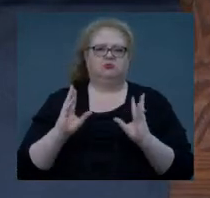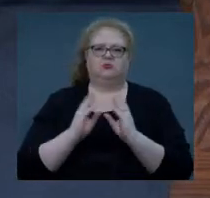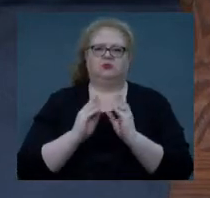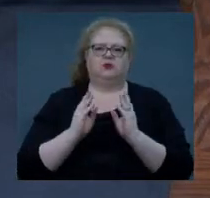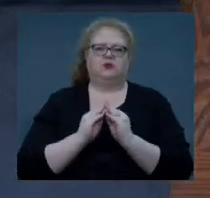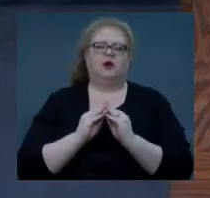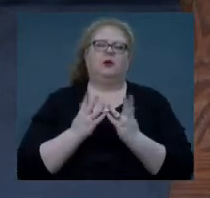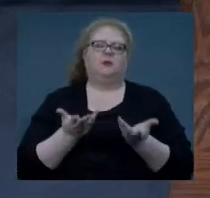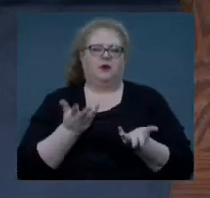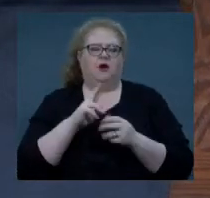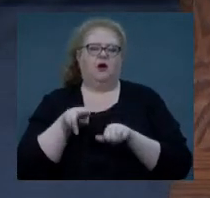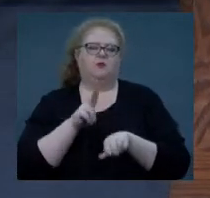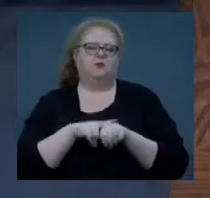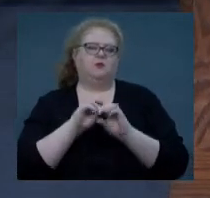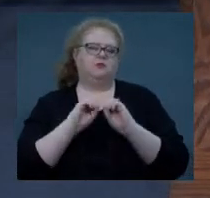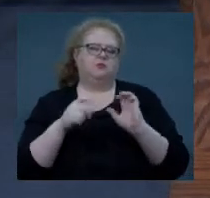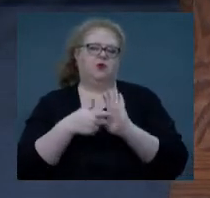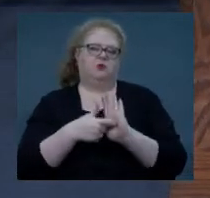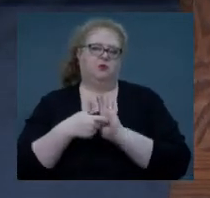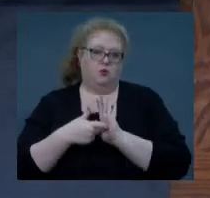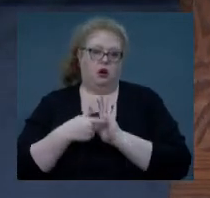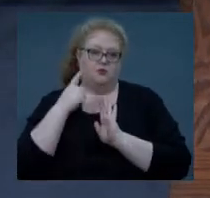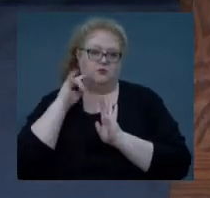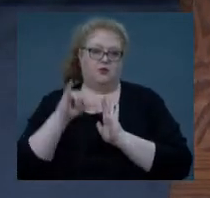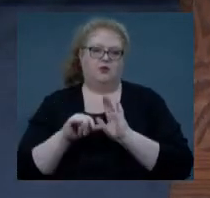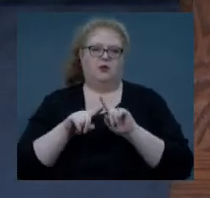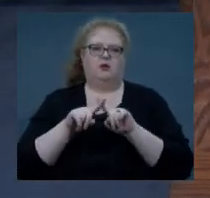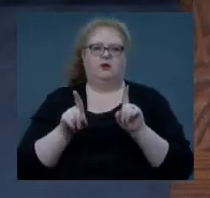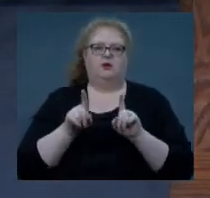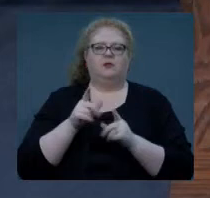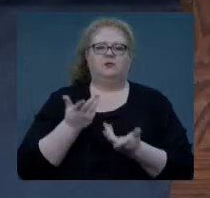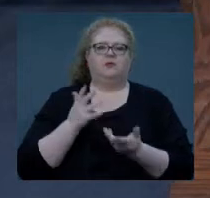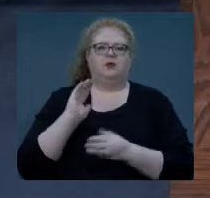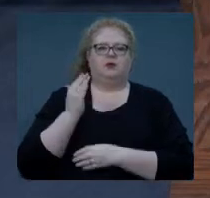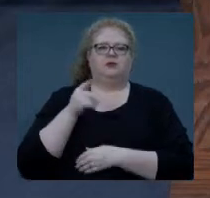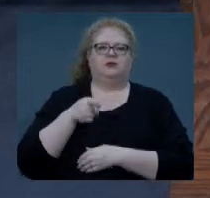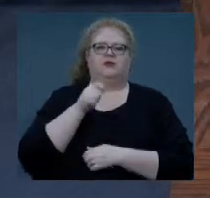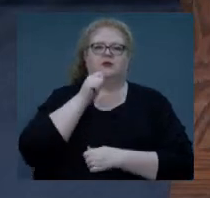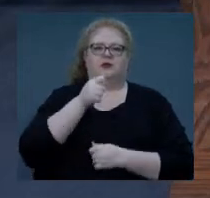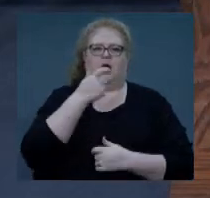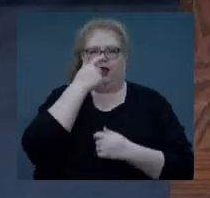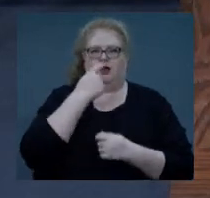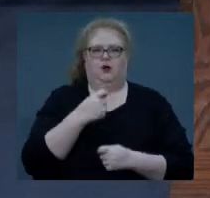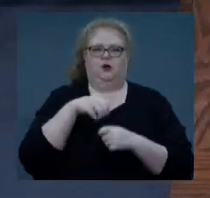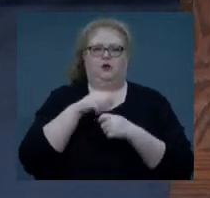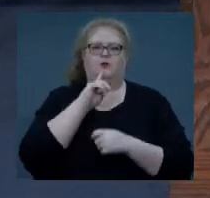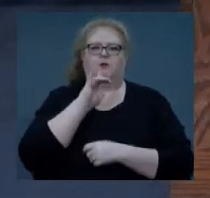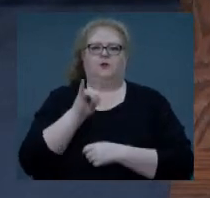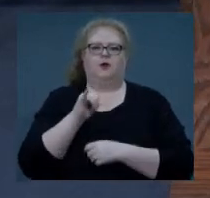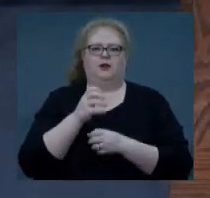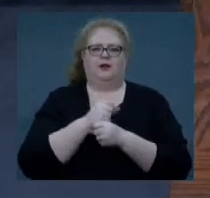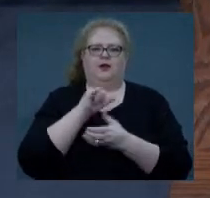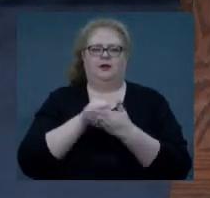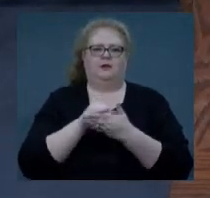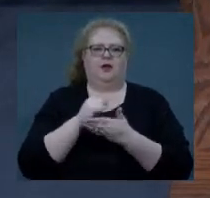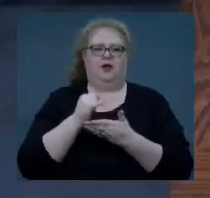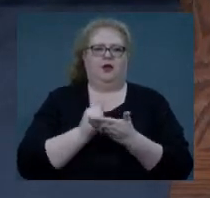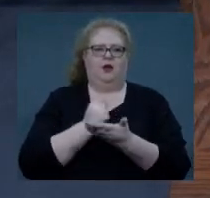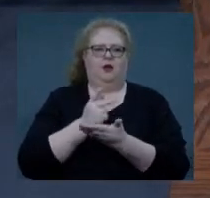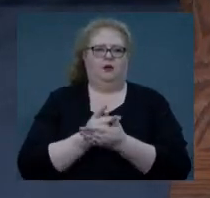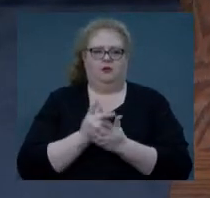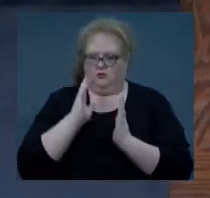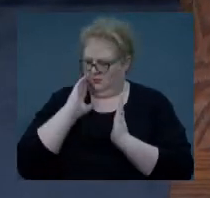says they have to, but they're really not very interested in getting it approved. Oops, that's not